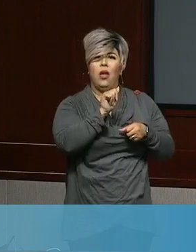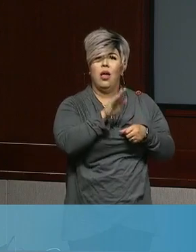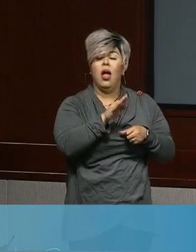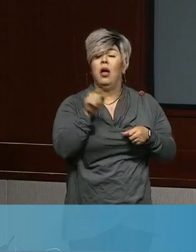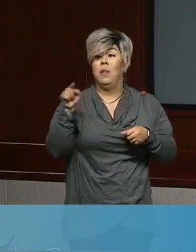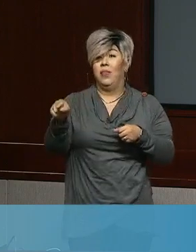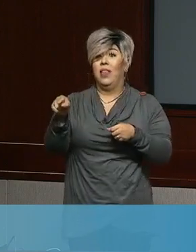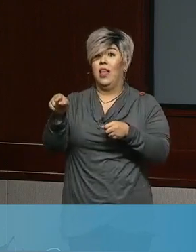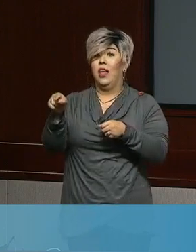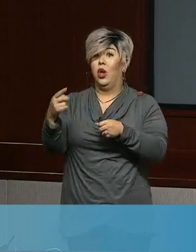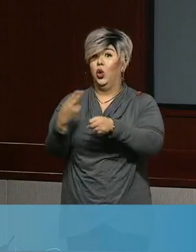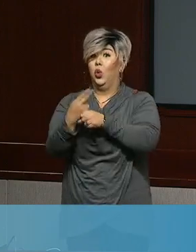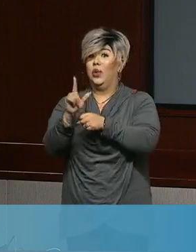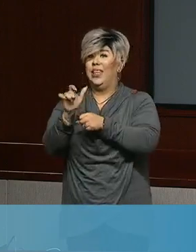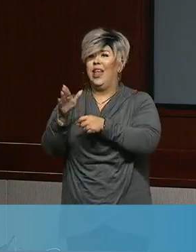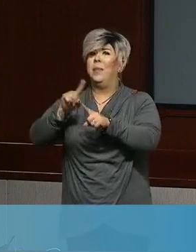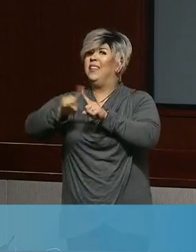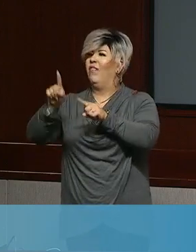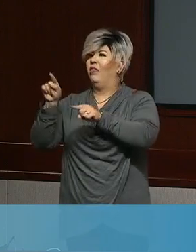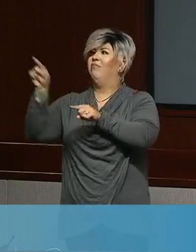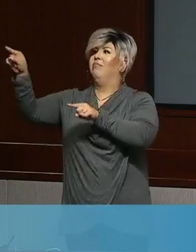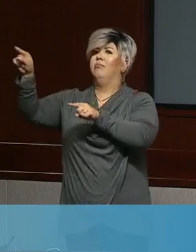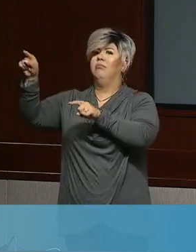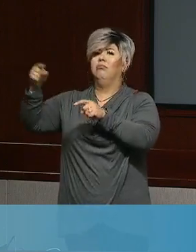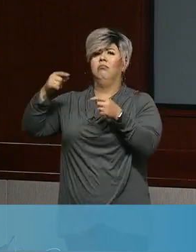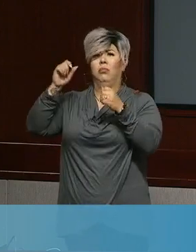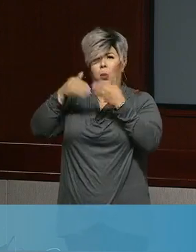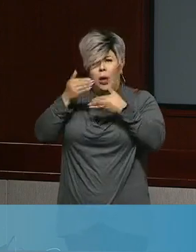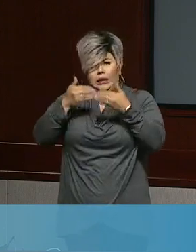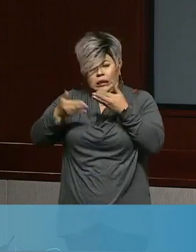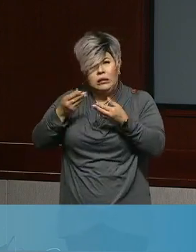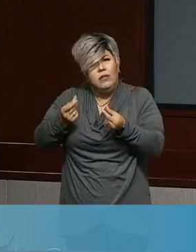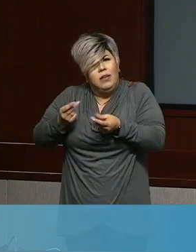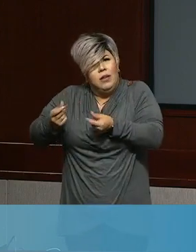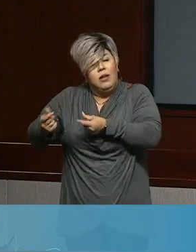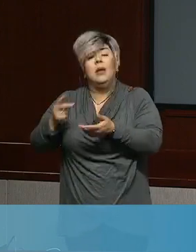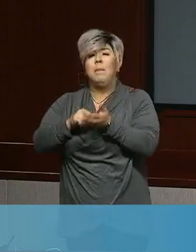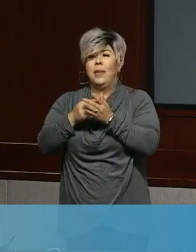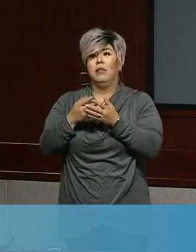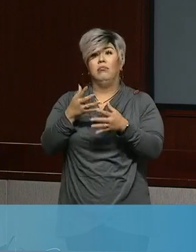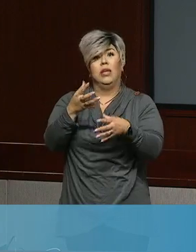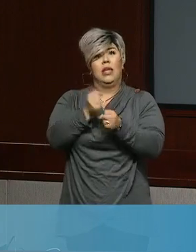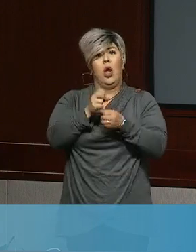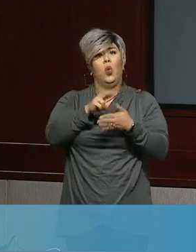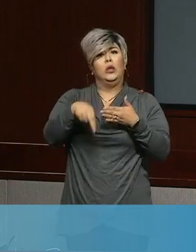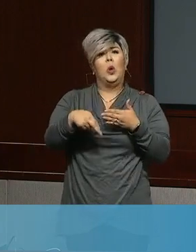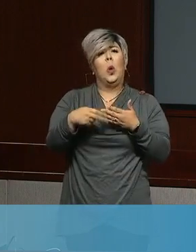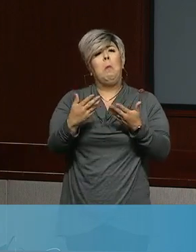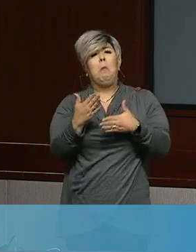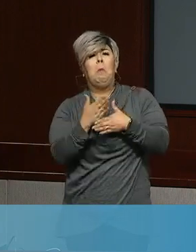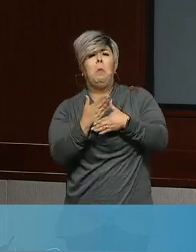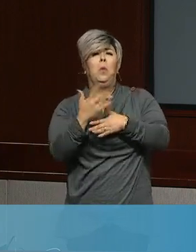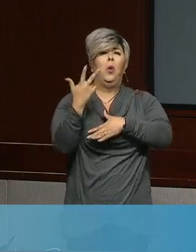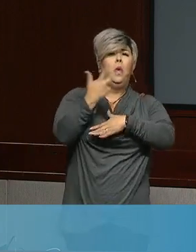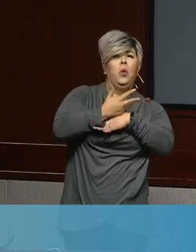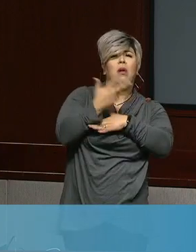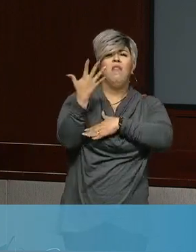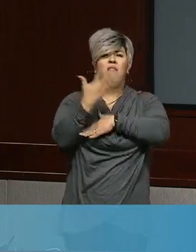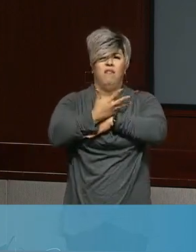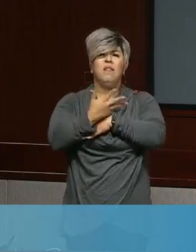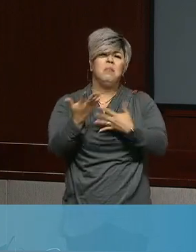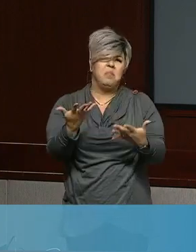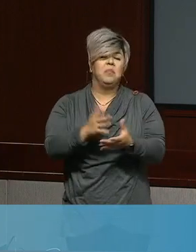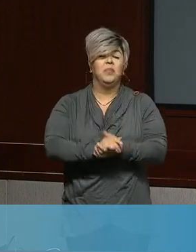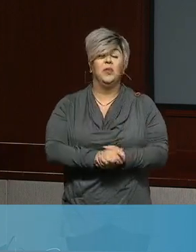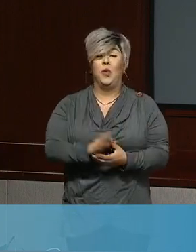using a lab in another area that's able to process those a bit faster, so you should see results within 3 to 5 days. Again,